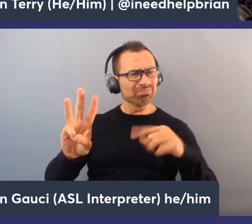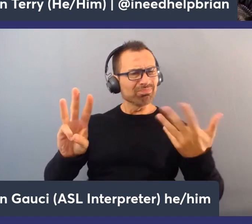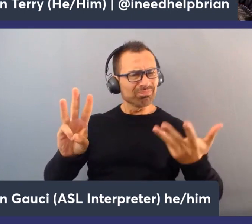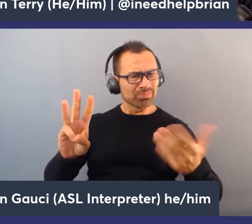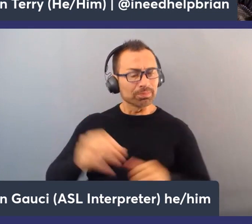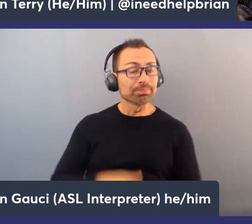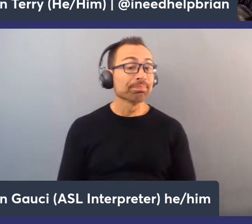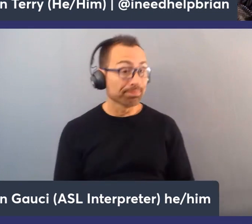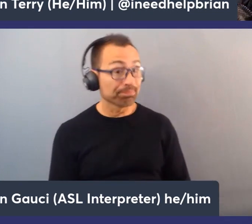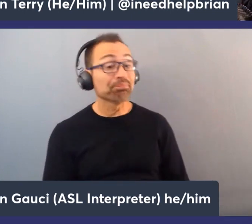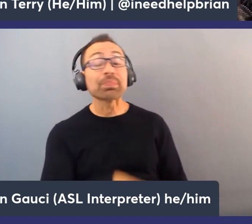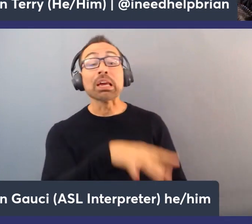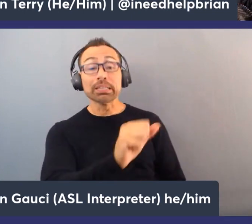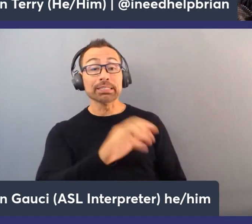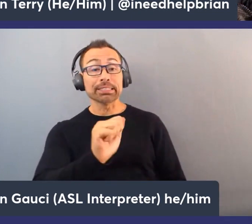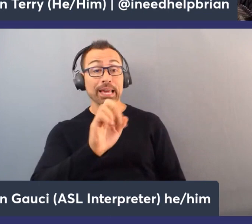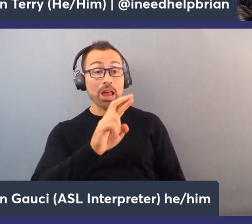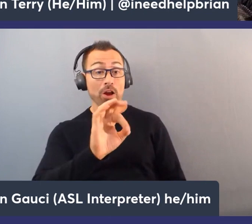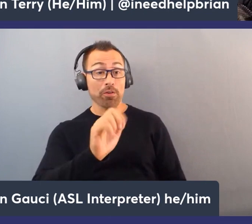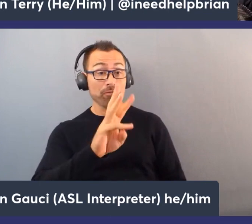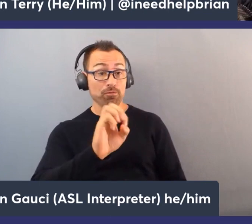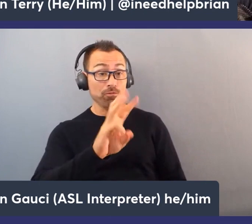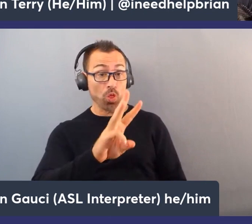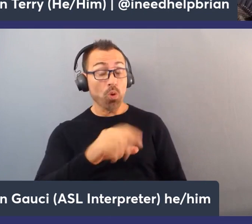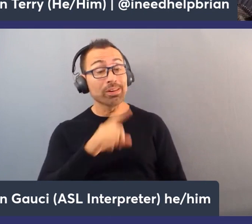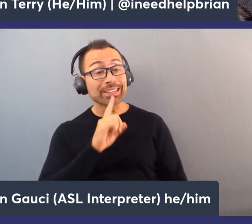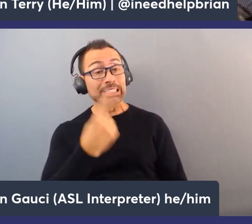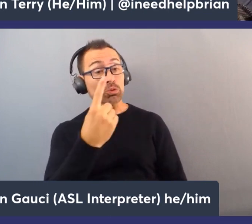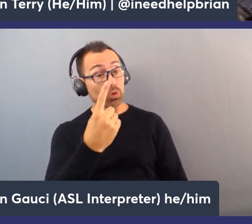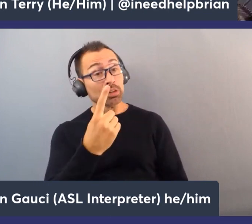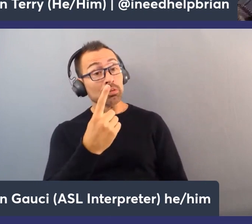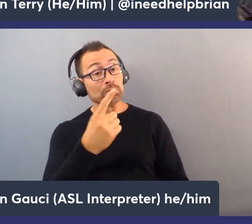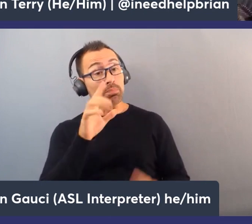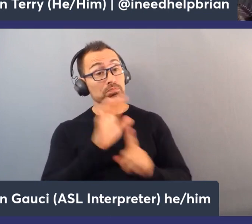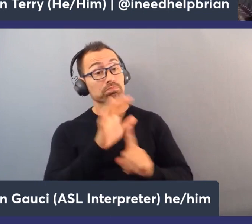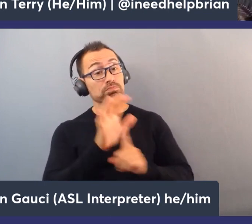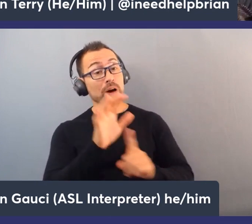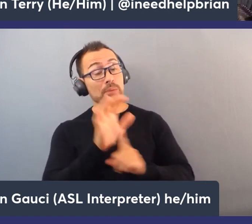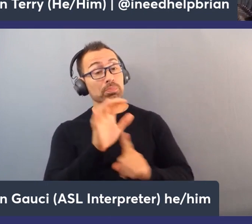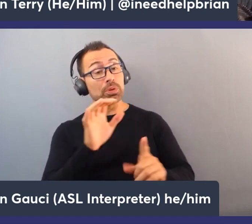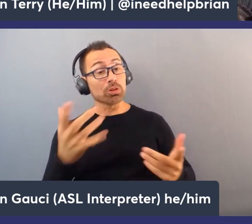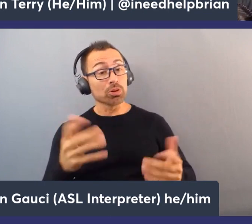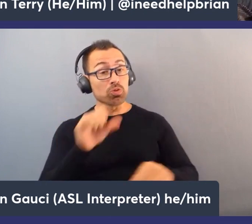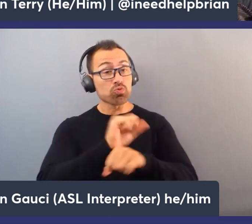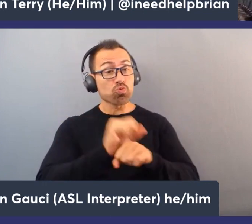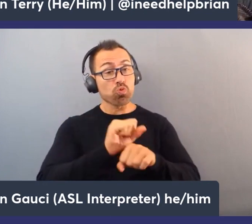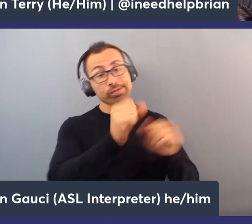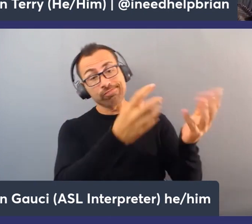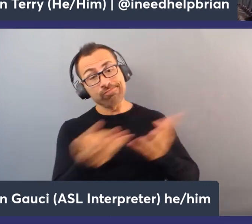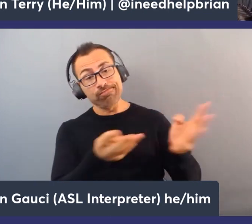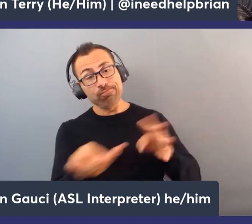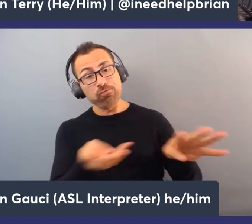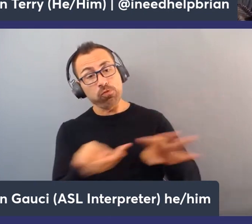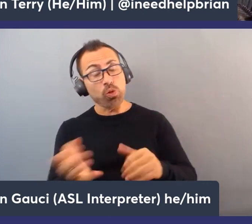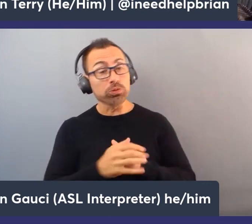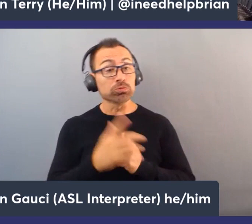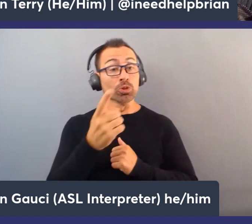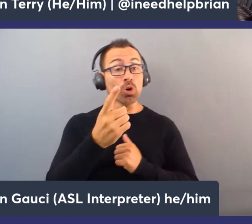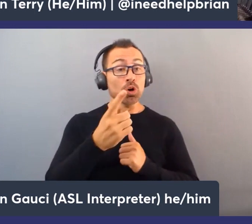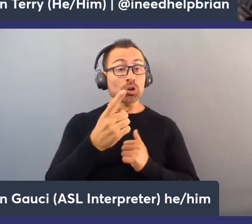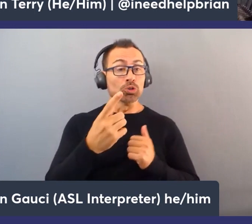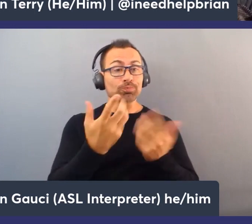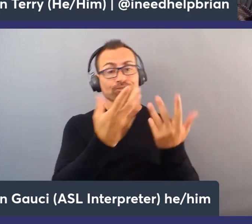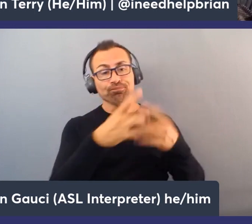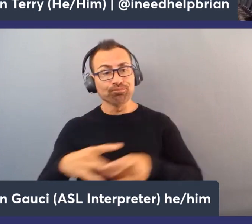the most popular, workflow orchestration tools out there. So, back in the early days